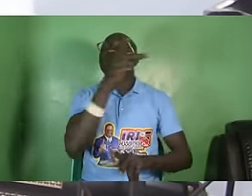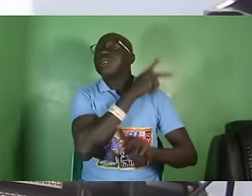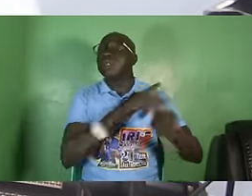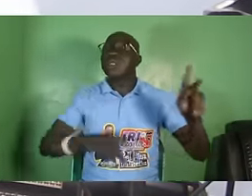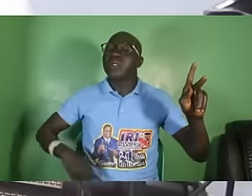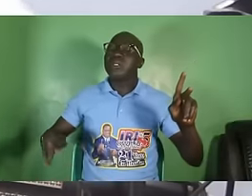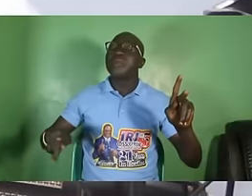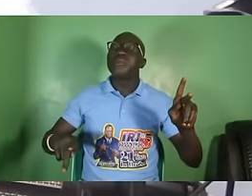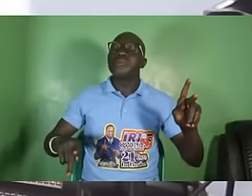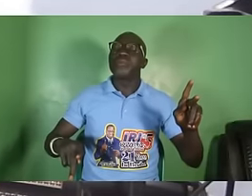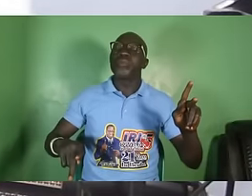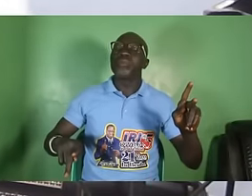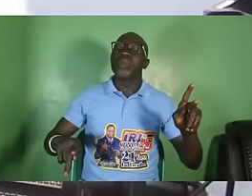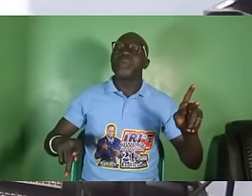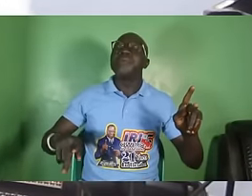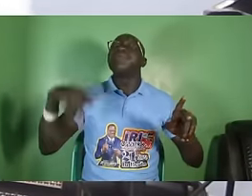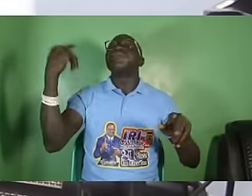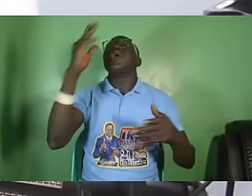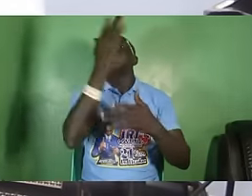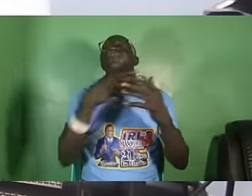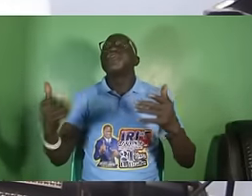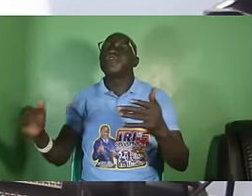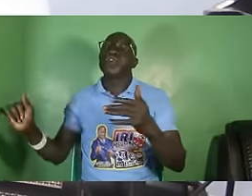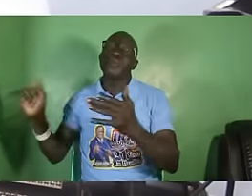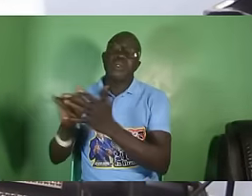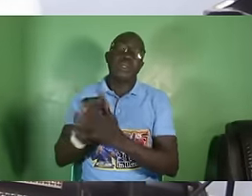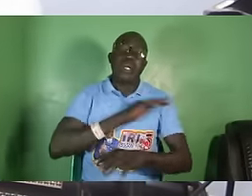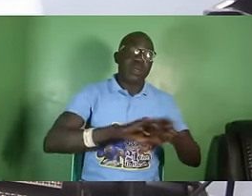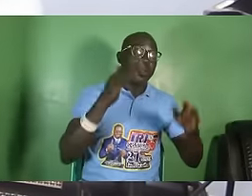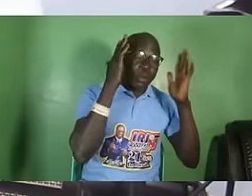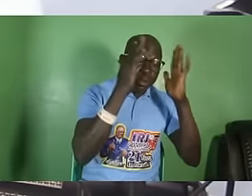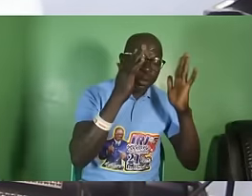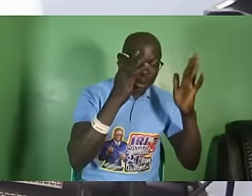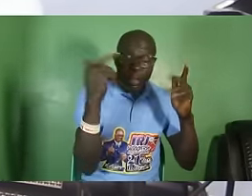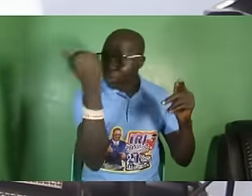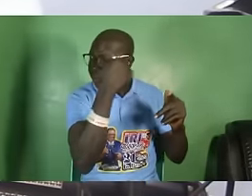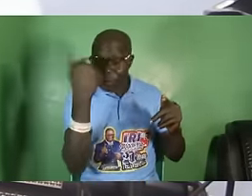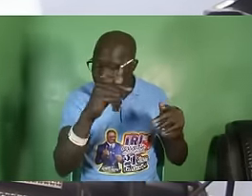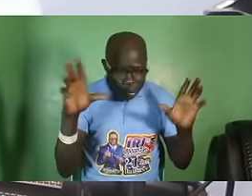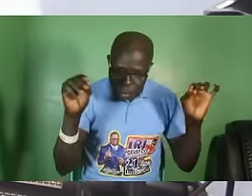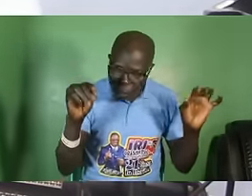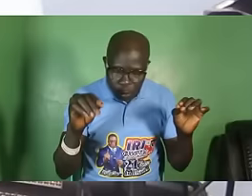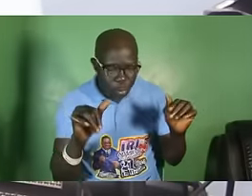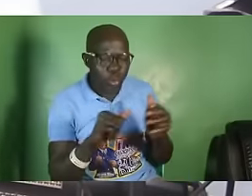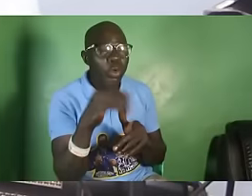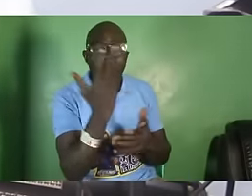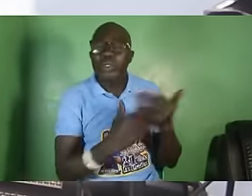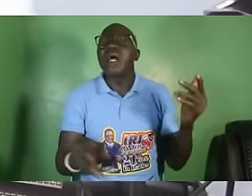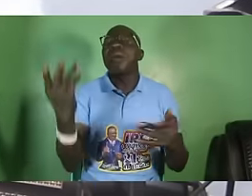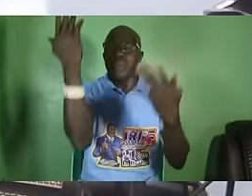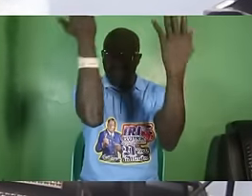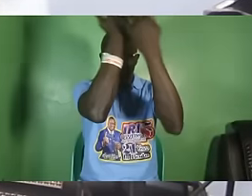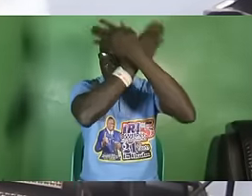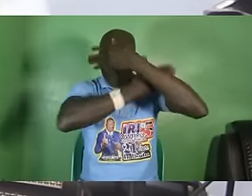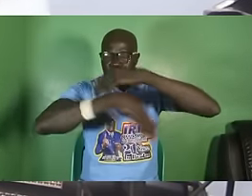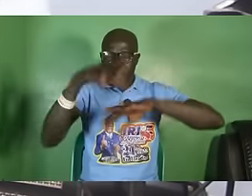The prison. I want to say one come back. There are something that I want to say. That the king will come to the prison. Not that yeah. He said one Oba.